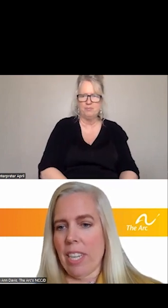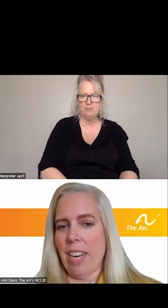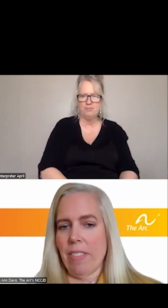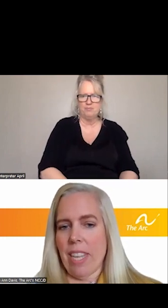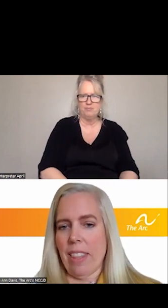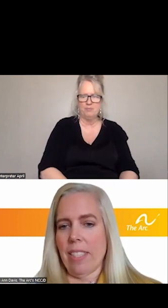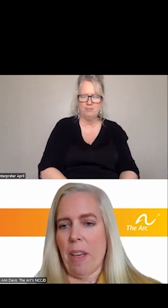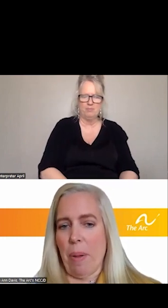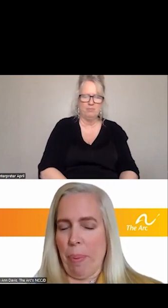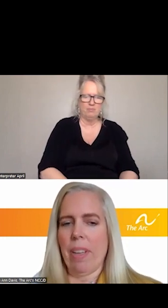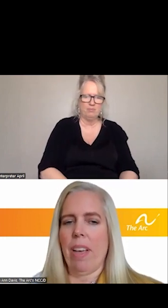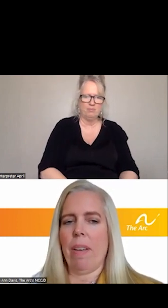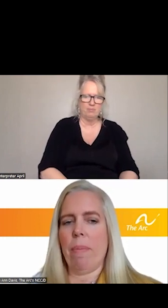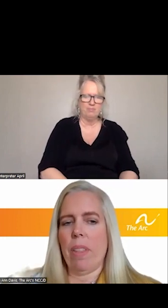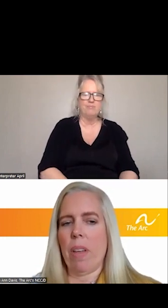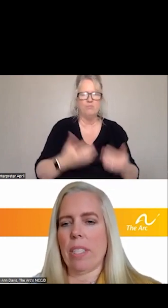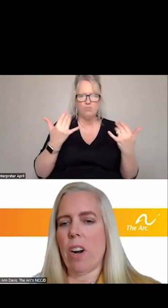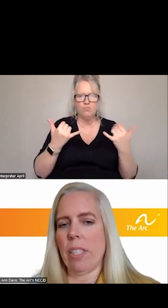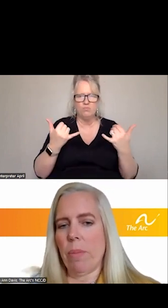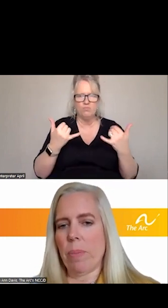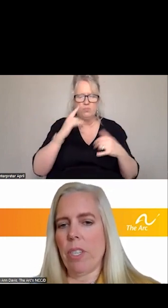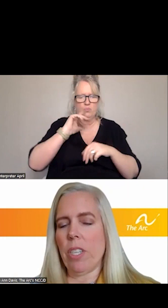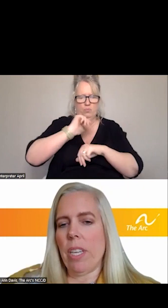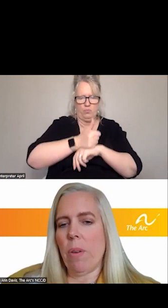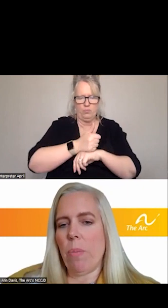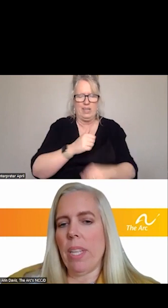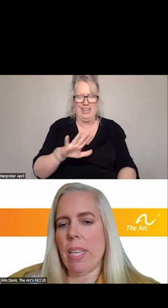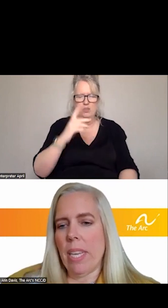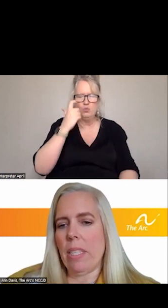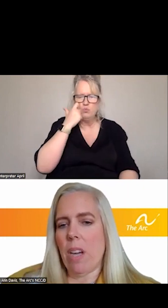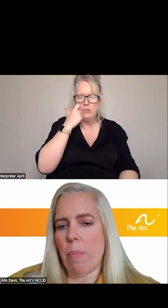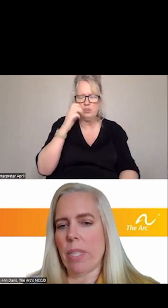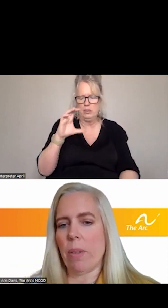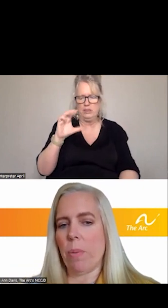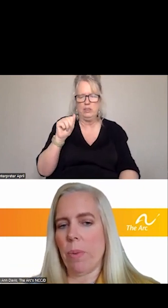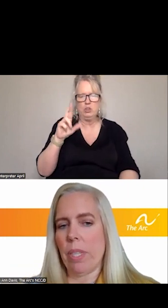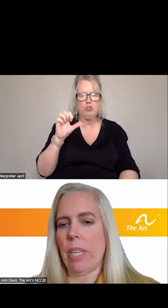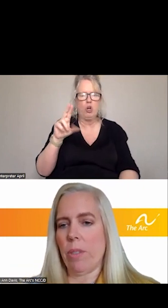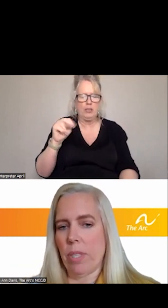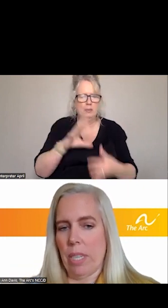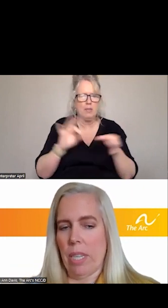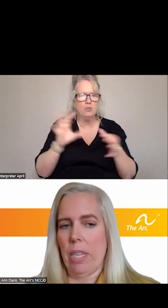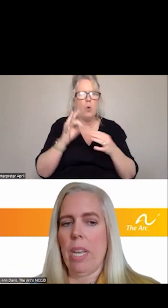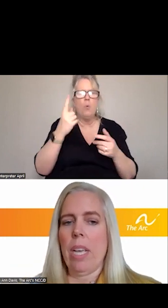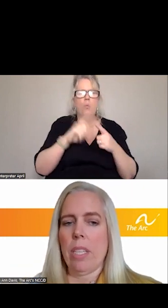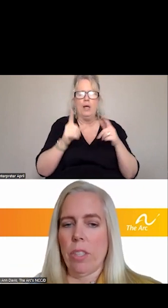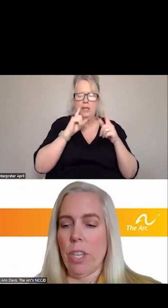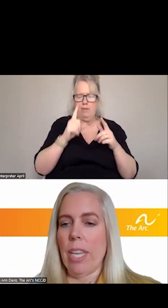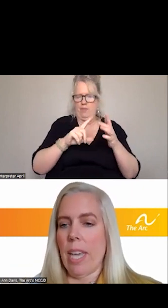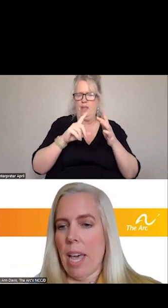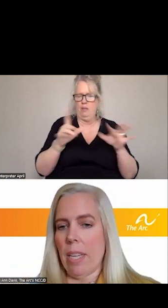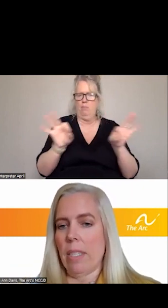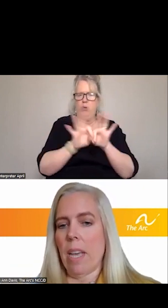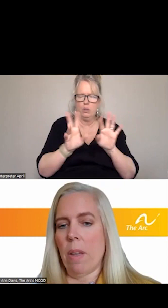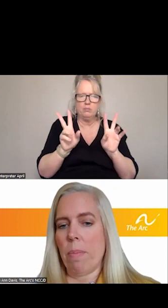And just to kind of set this up, as Carlean was mentioning, one of the key topics that we're really interested in is